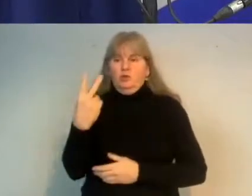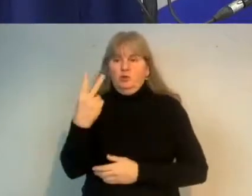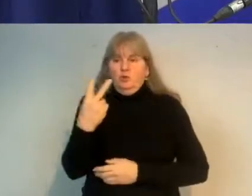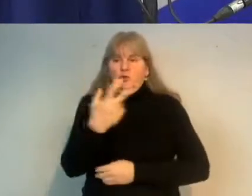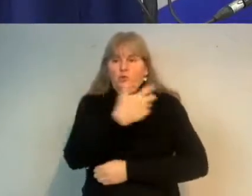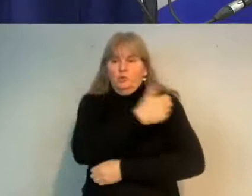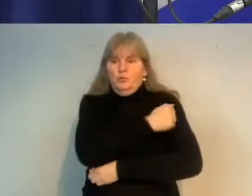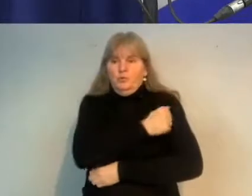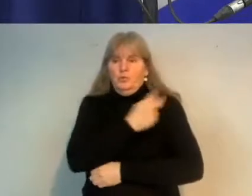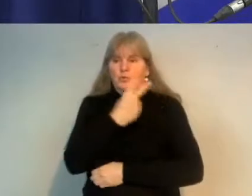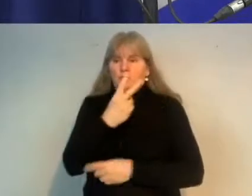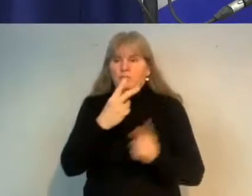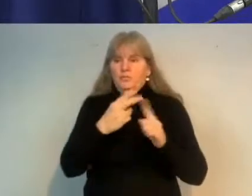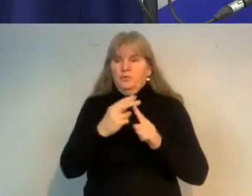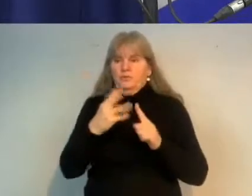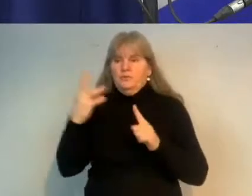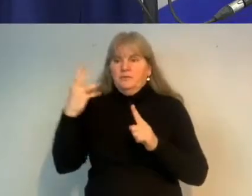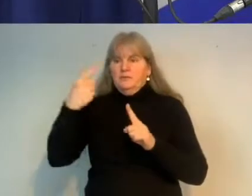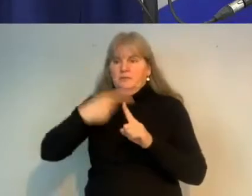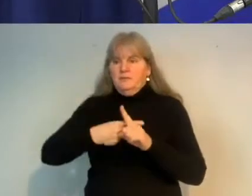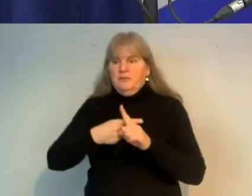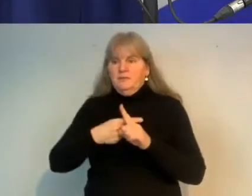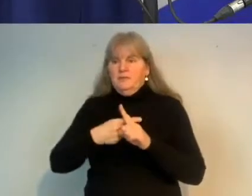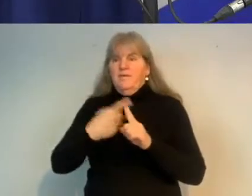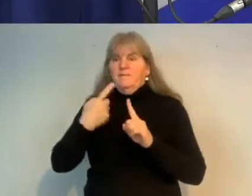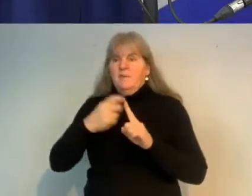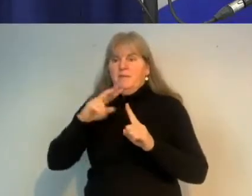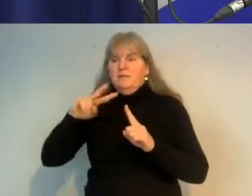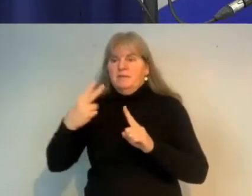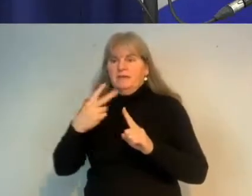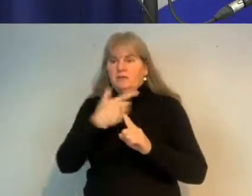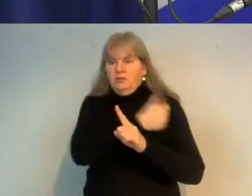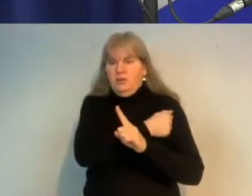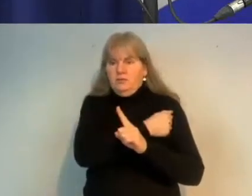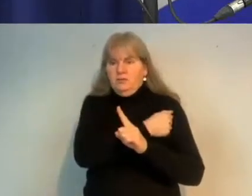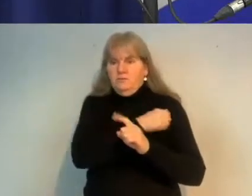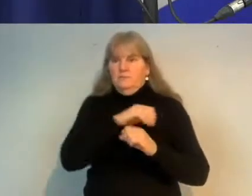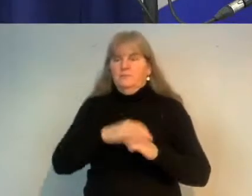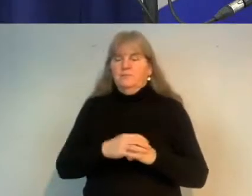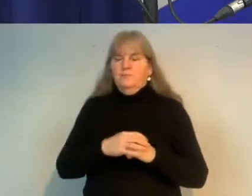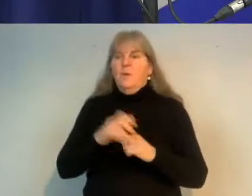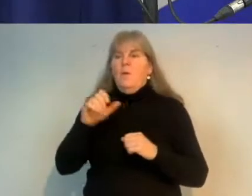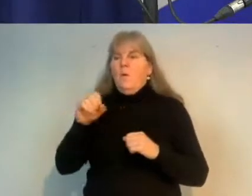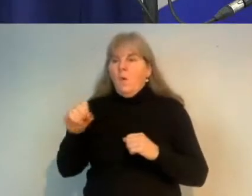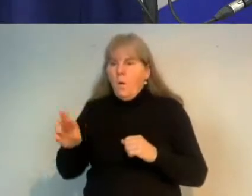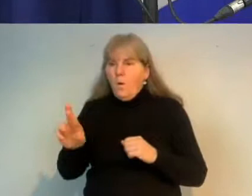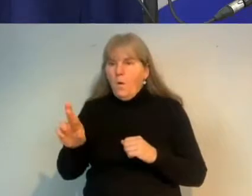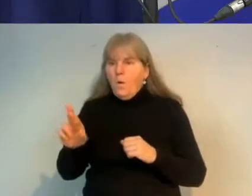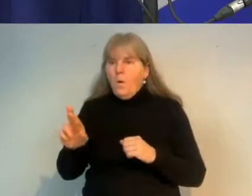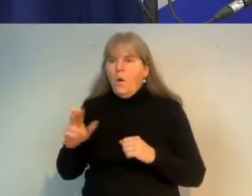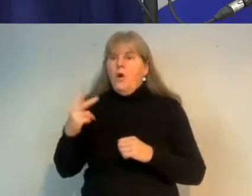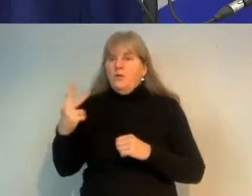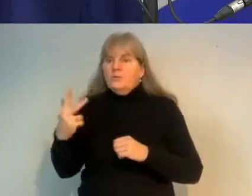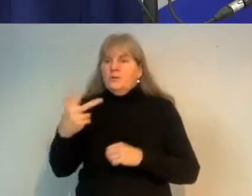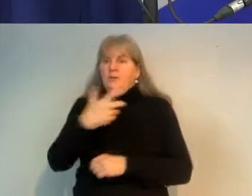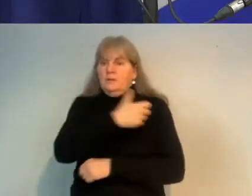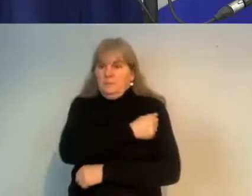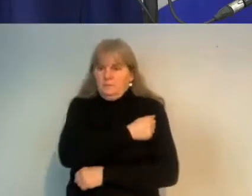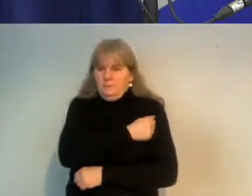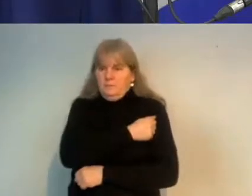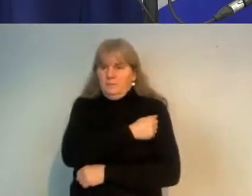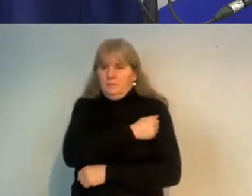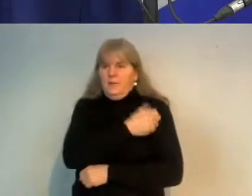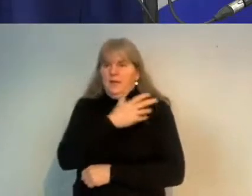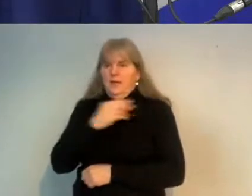and 6 months since your second shot, or you've had 3 shots and it